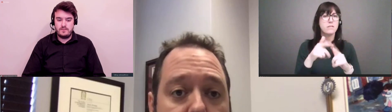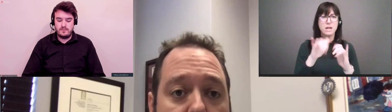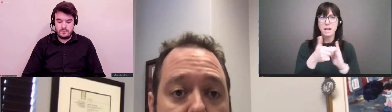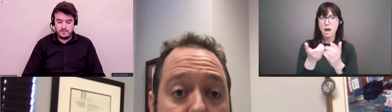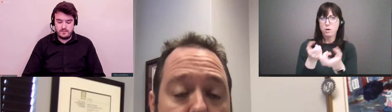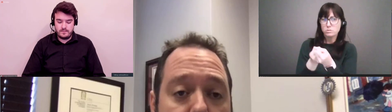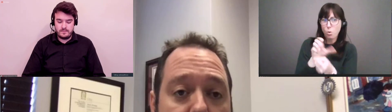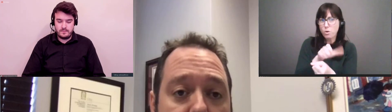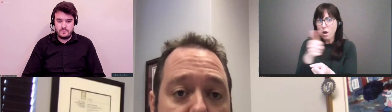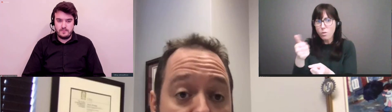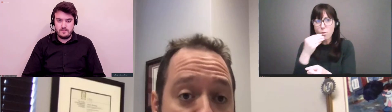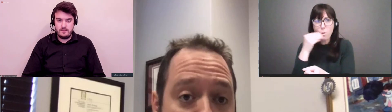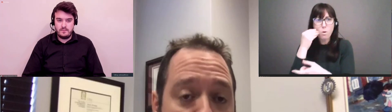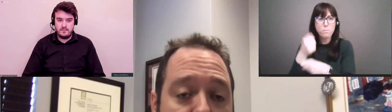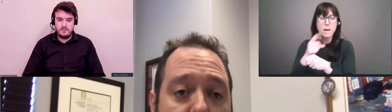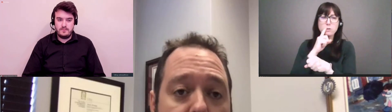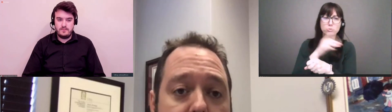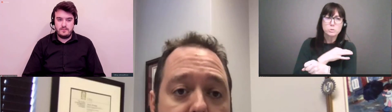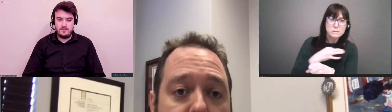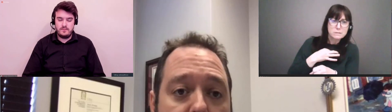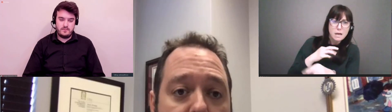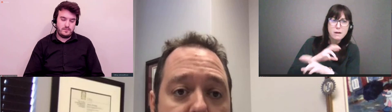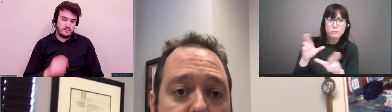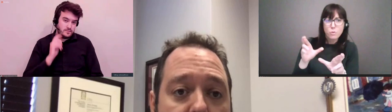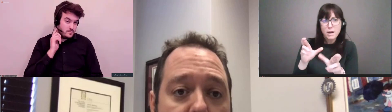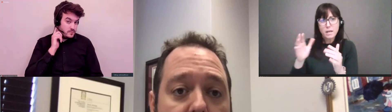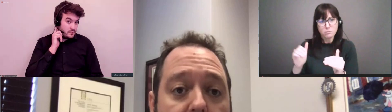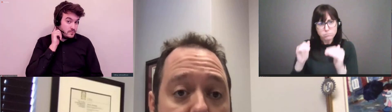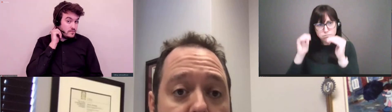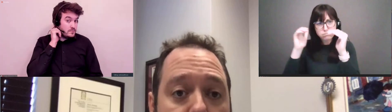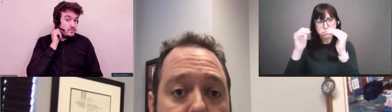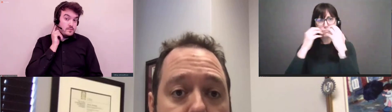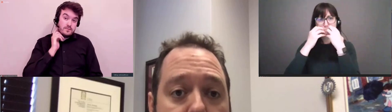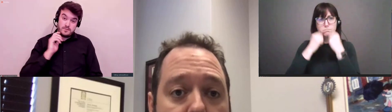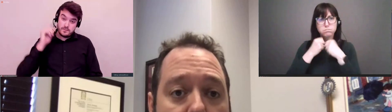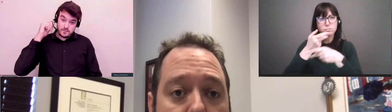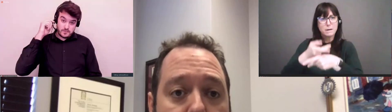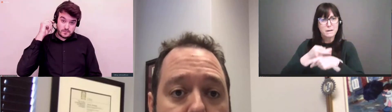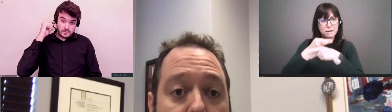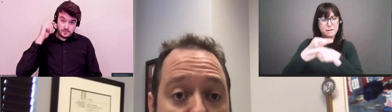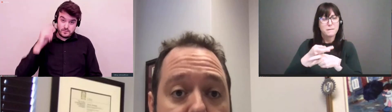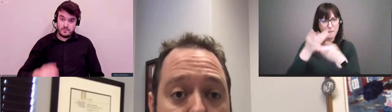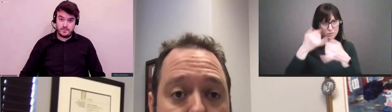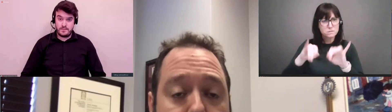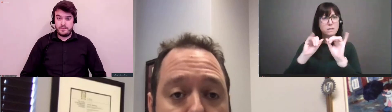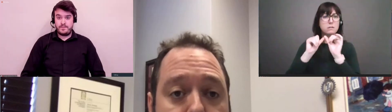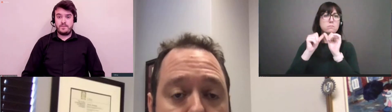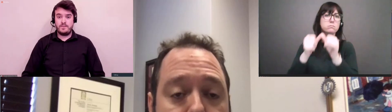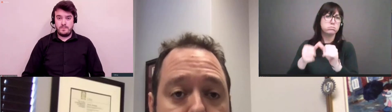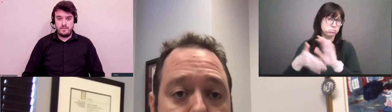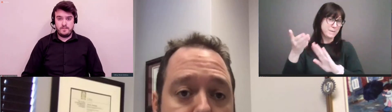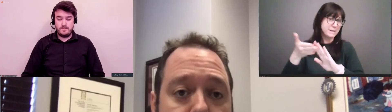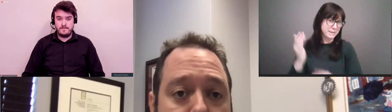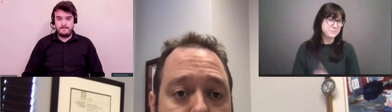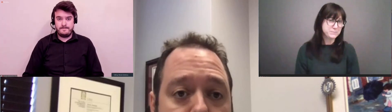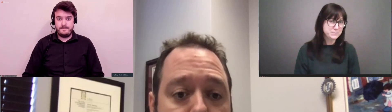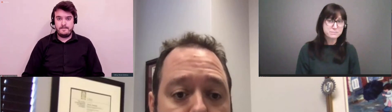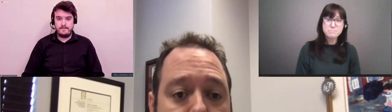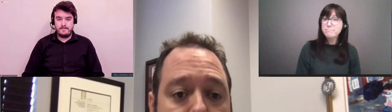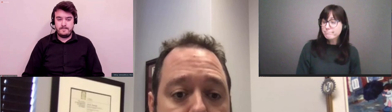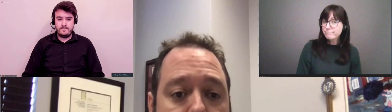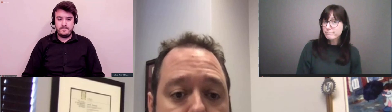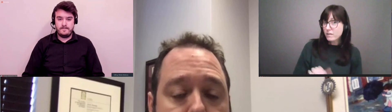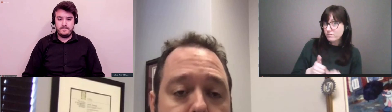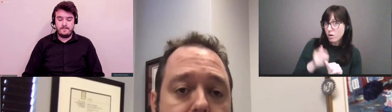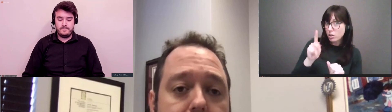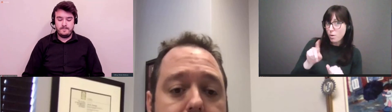involved to make sure that at the end of the day, the care delivery continues to be maintained. Great. Is there a follow-up